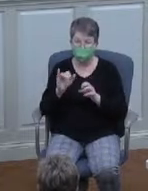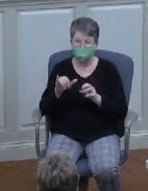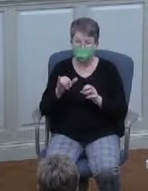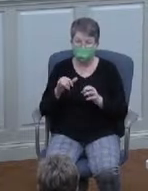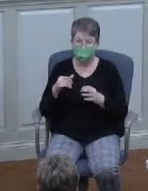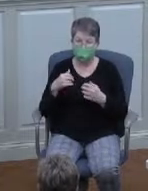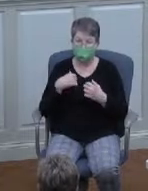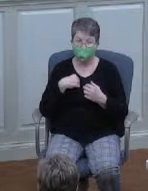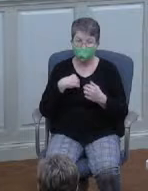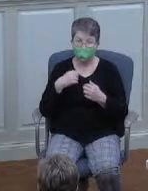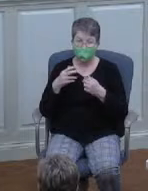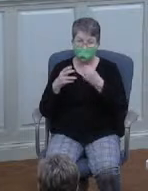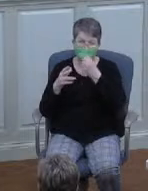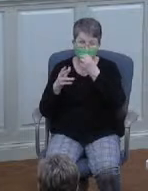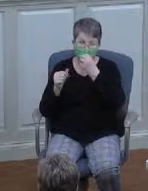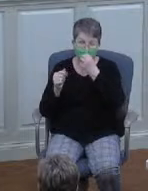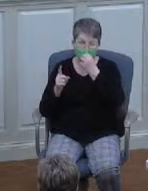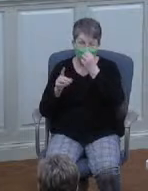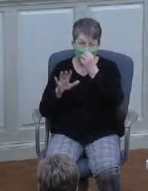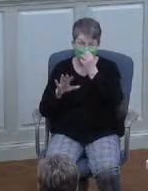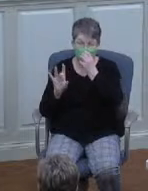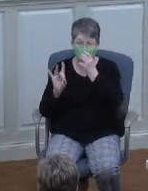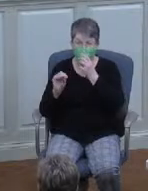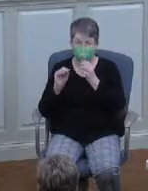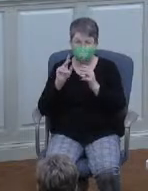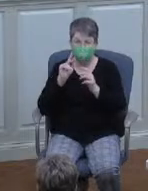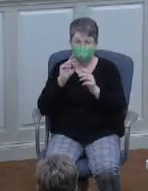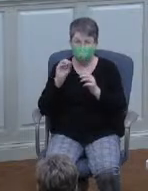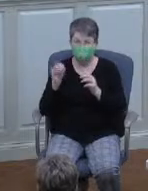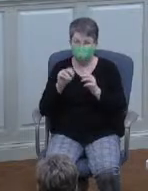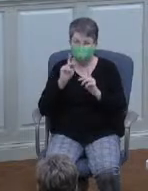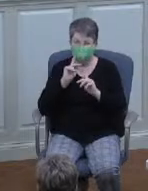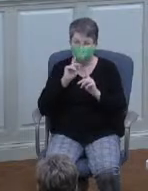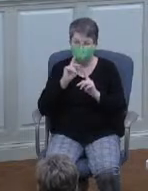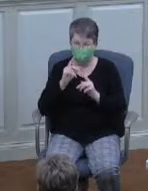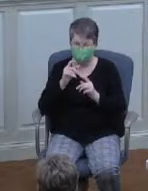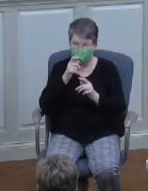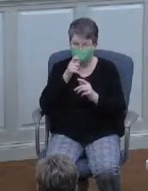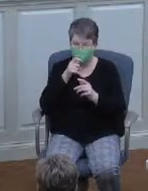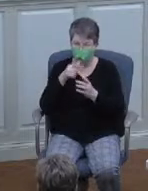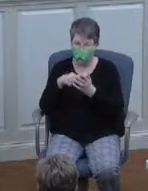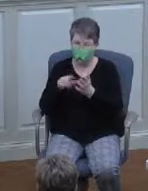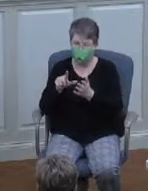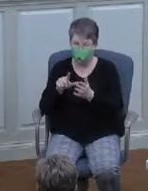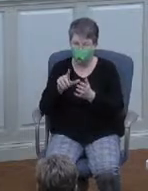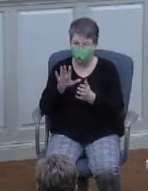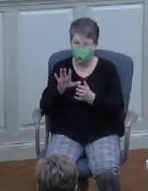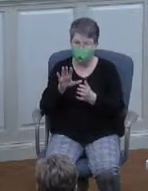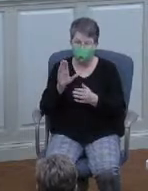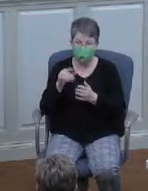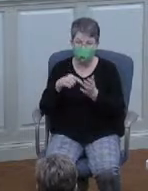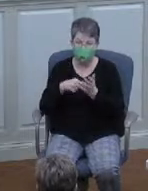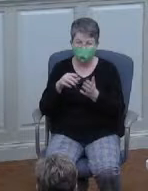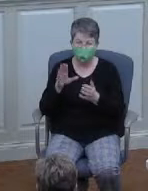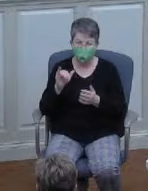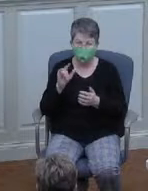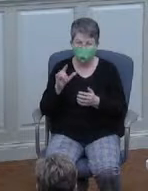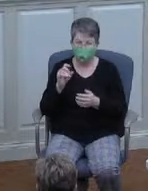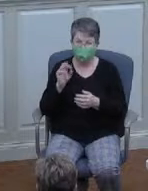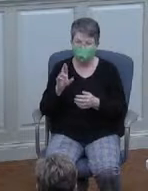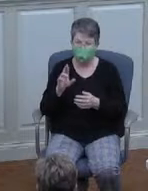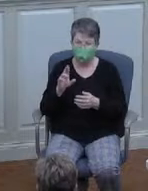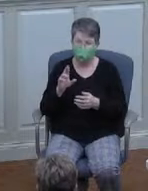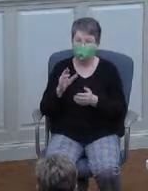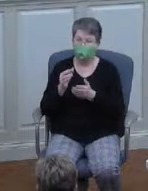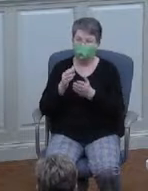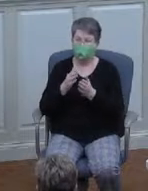had roughly 80% of the folks either paid their bill in whole or they entered into